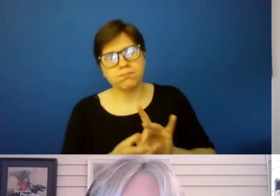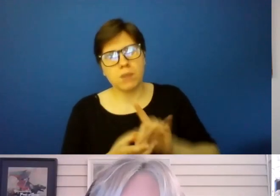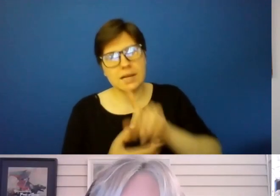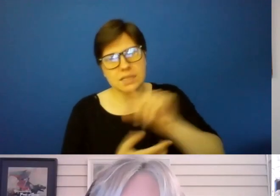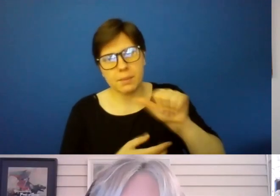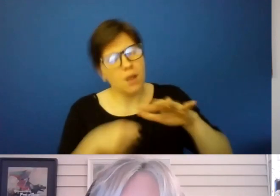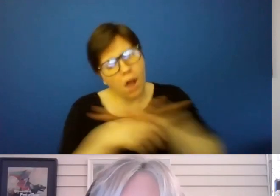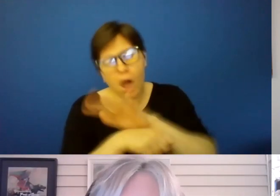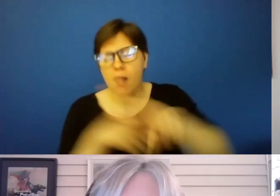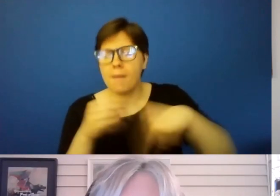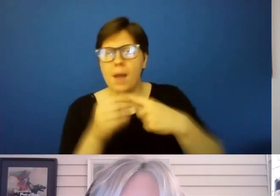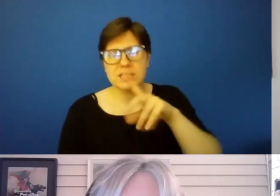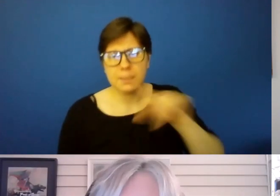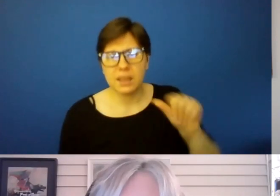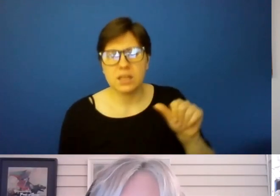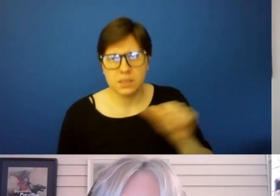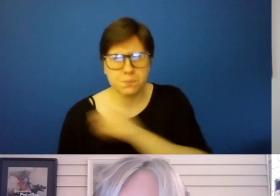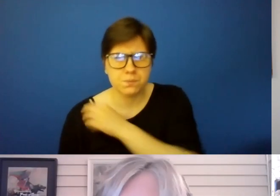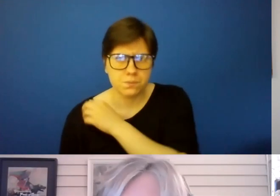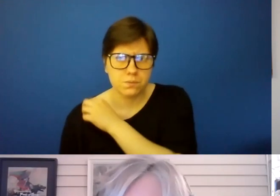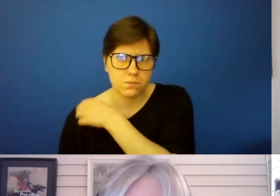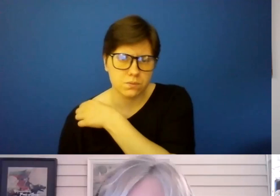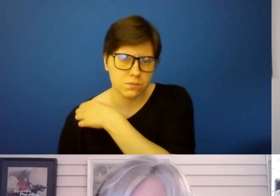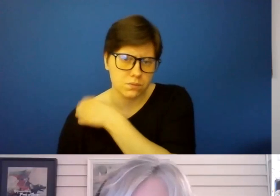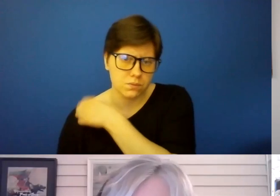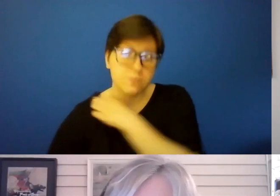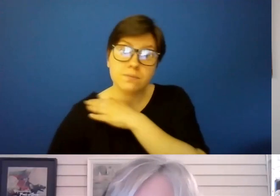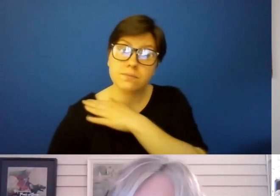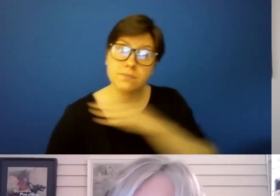the reasons are about disability. Thaddeus?